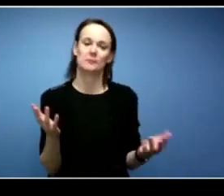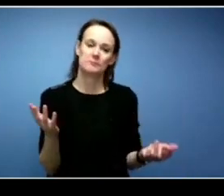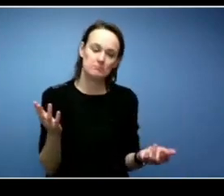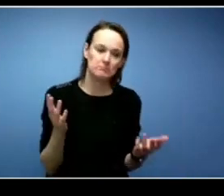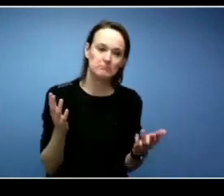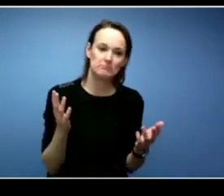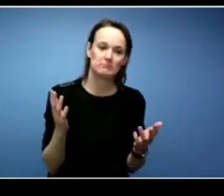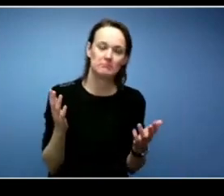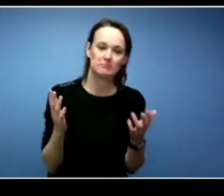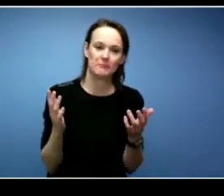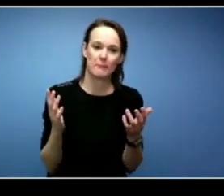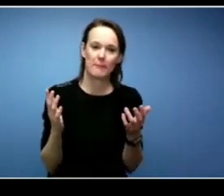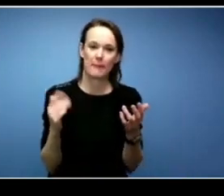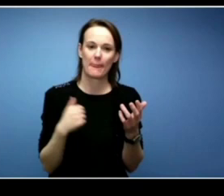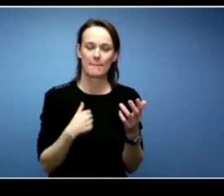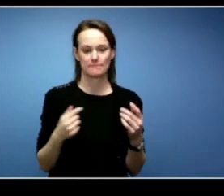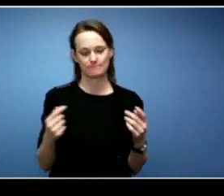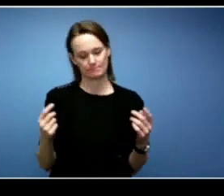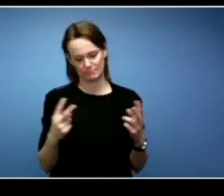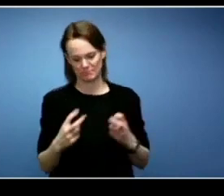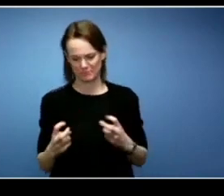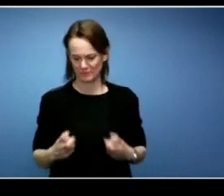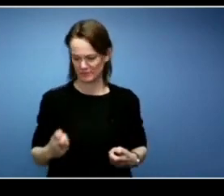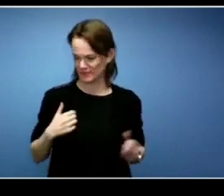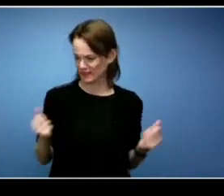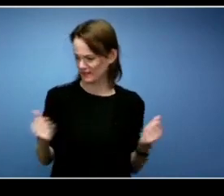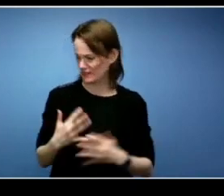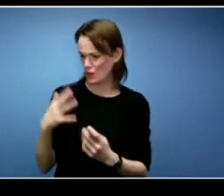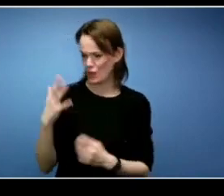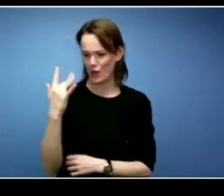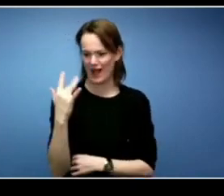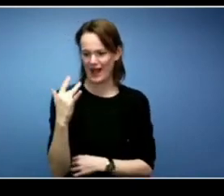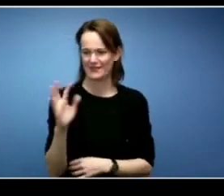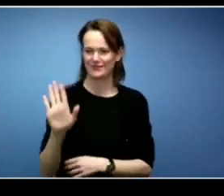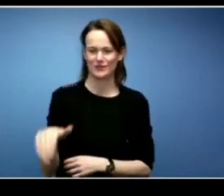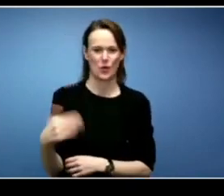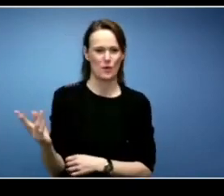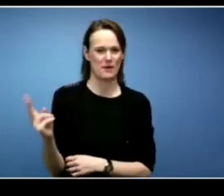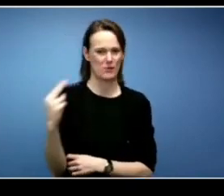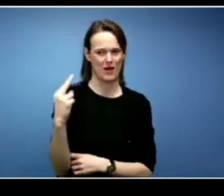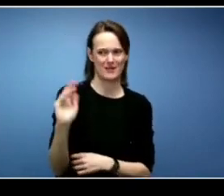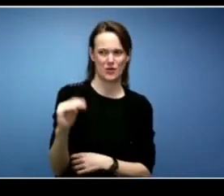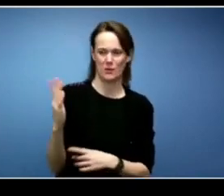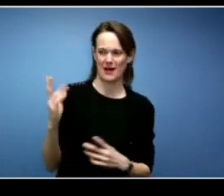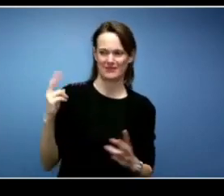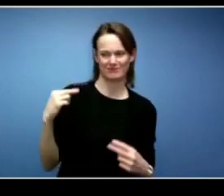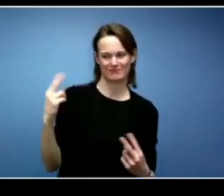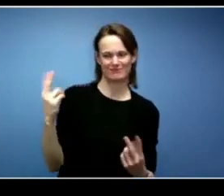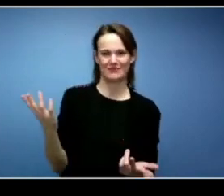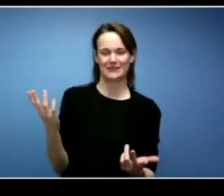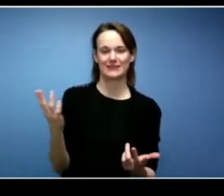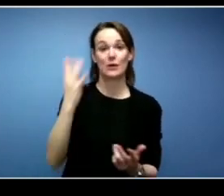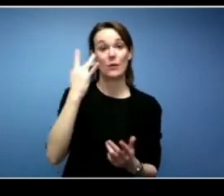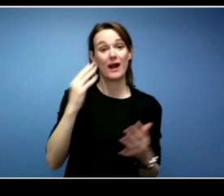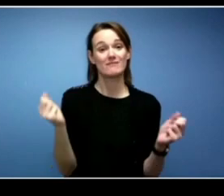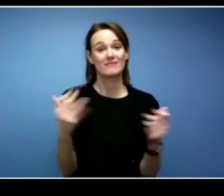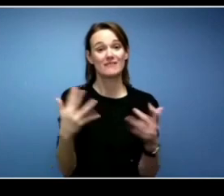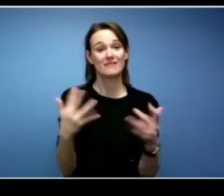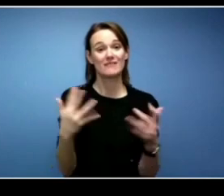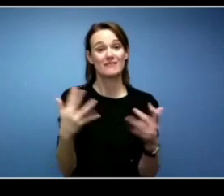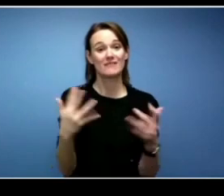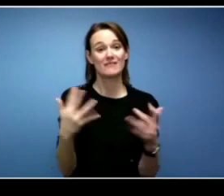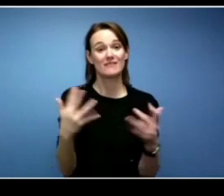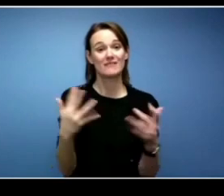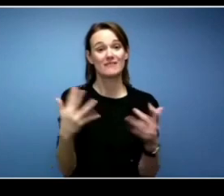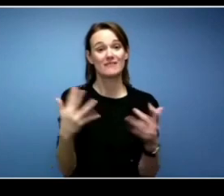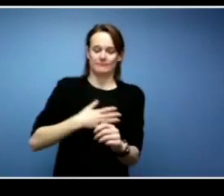this exploration of why am I feeling so scared? No one's sitting in here looking at me. It's that the message behind it, because Life